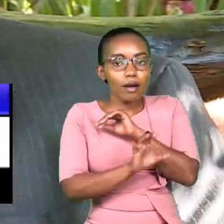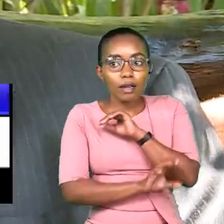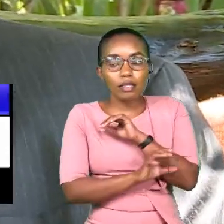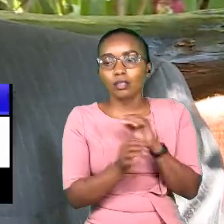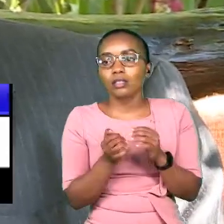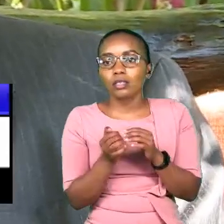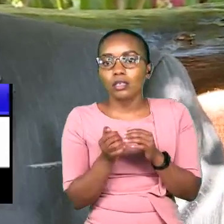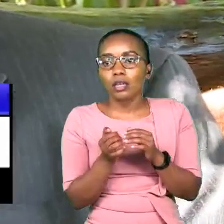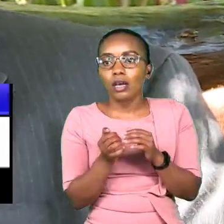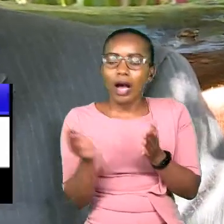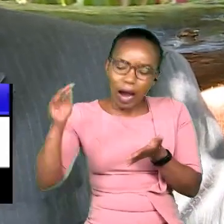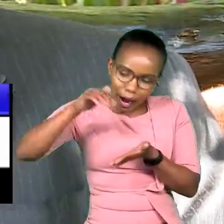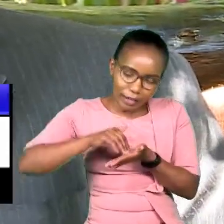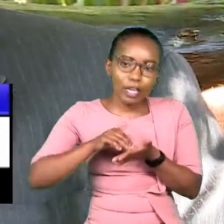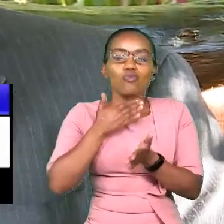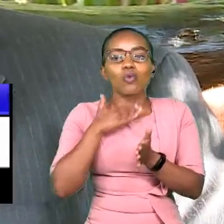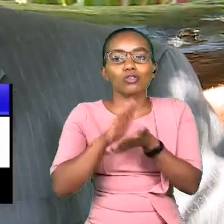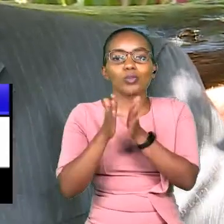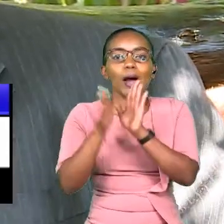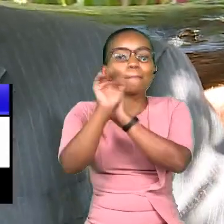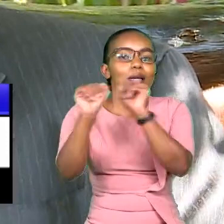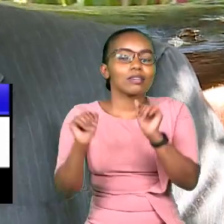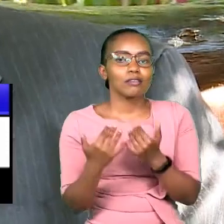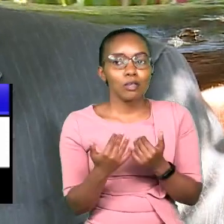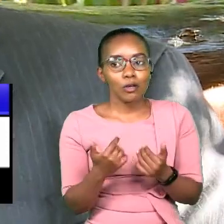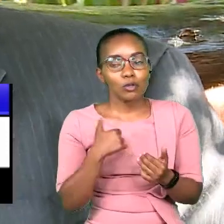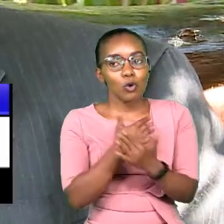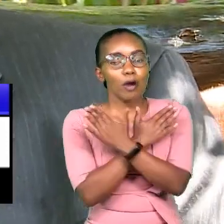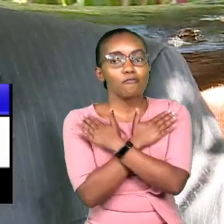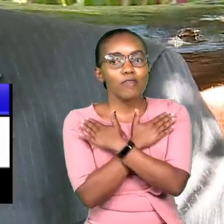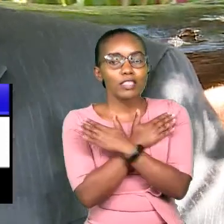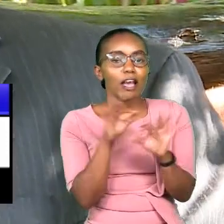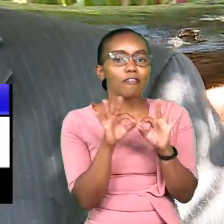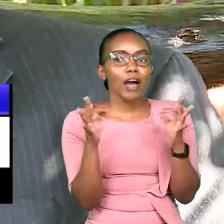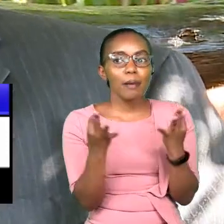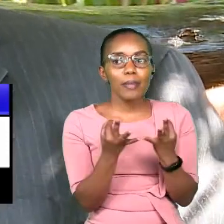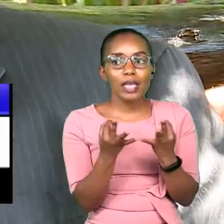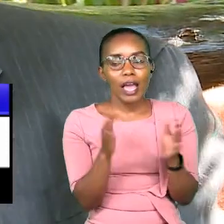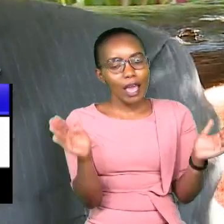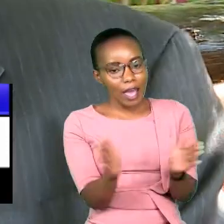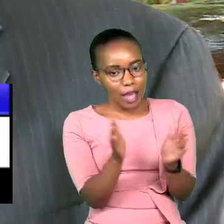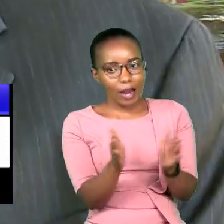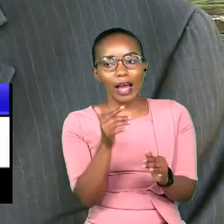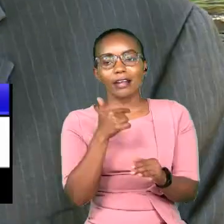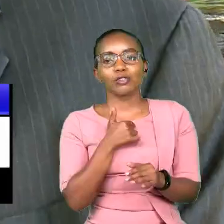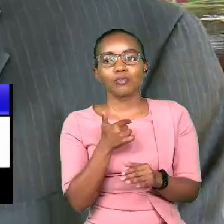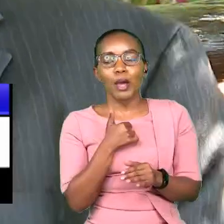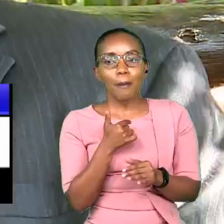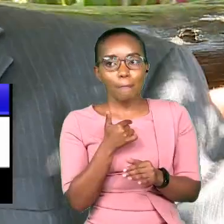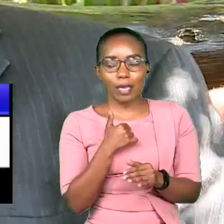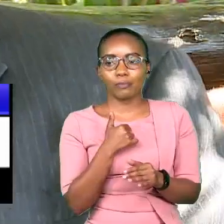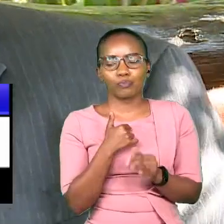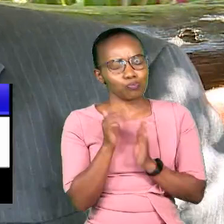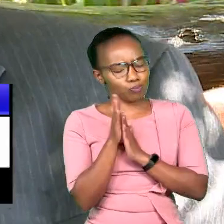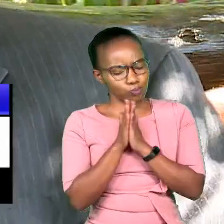offering themselves for presidency. And so my friends and family encouraged me to step out and